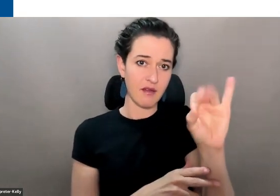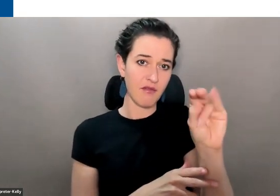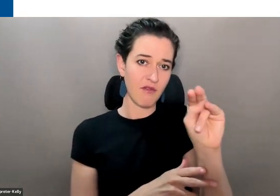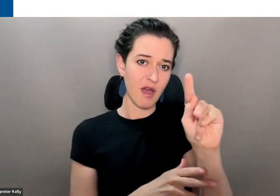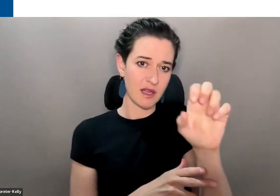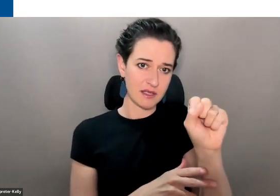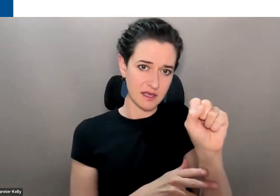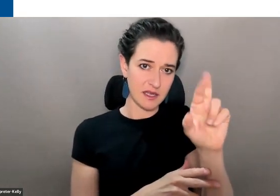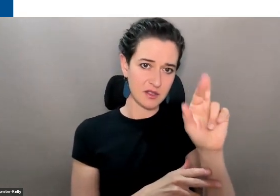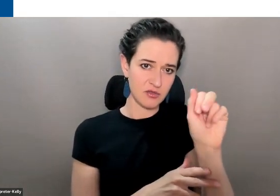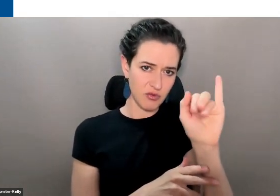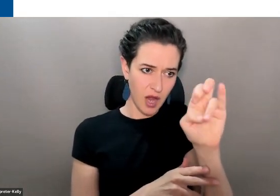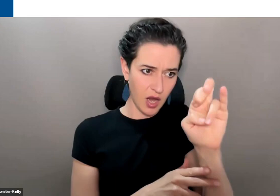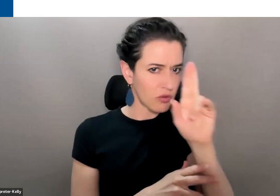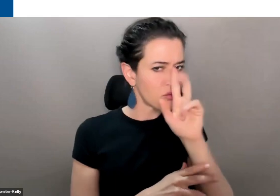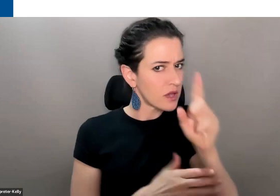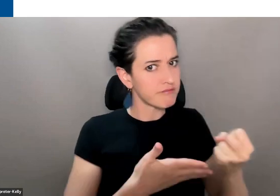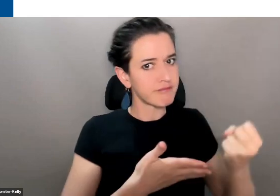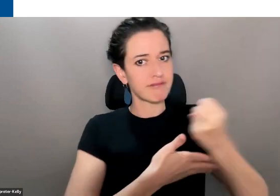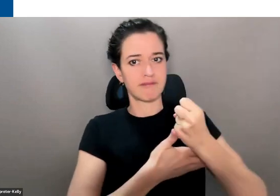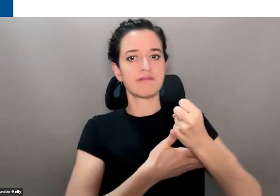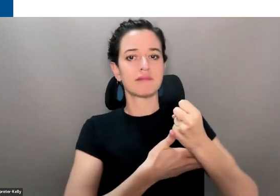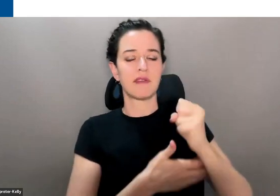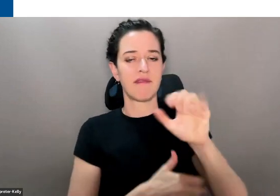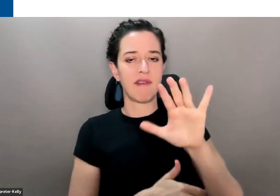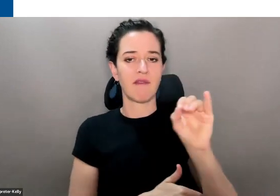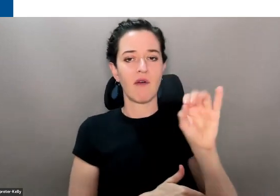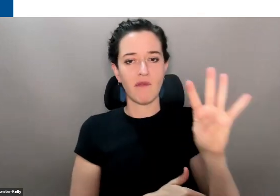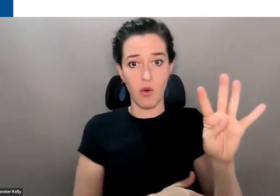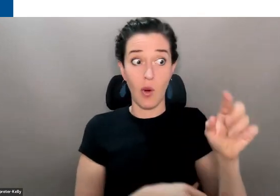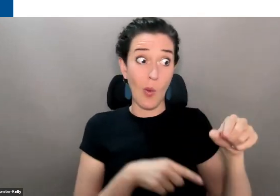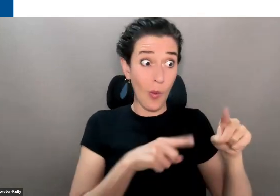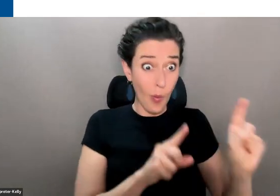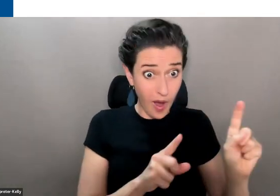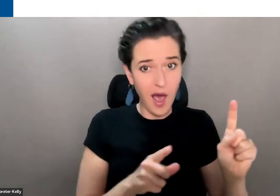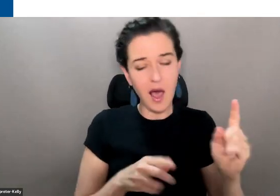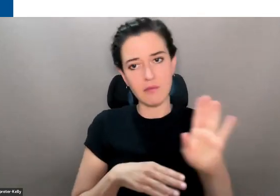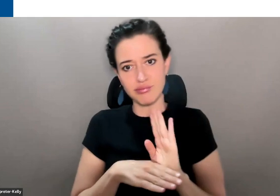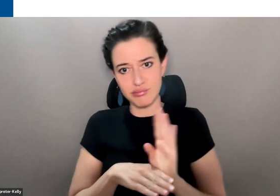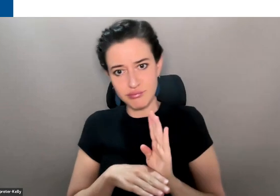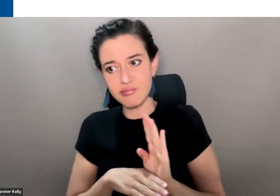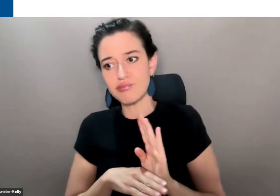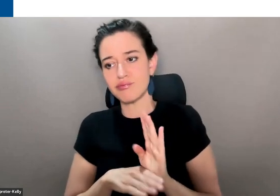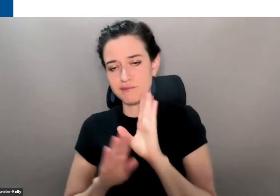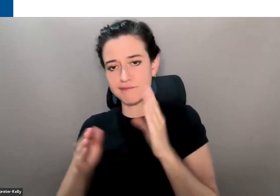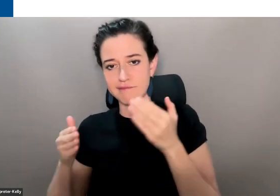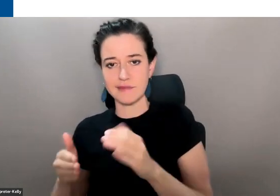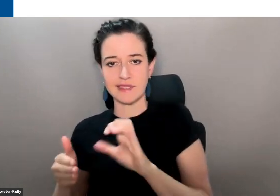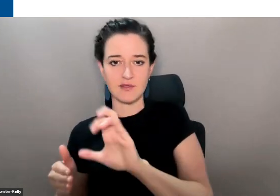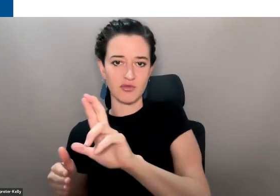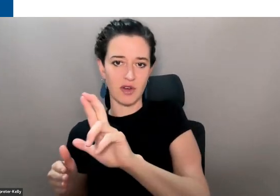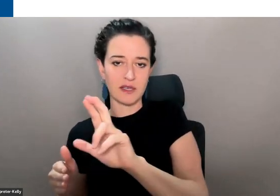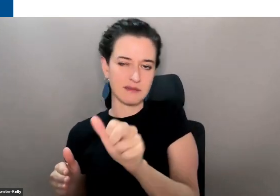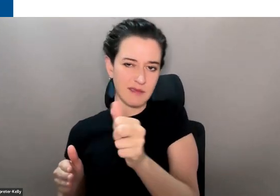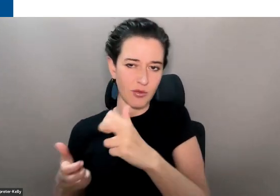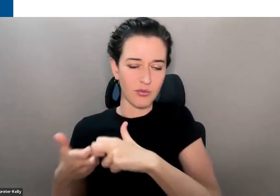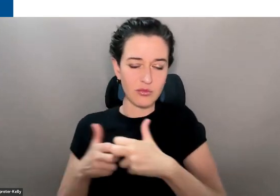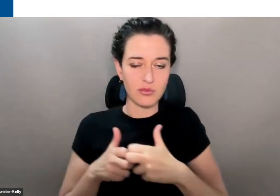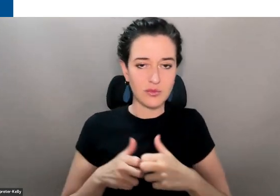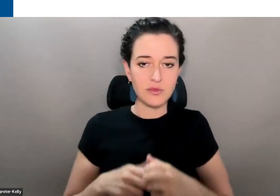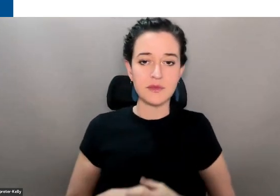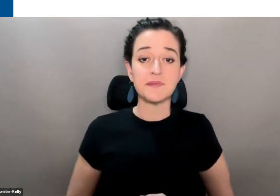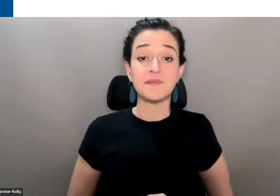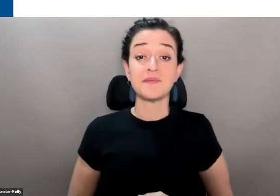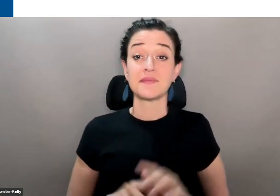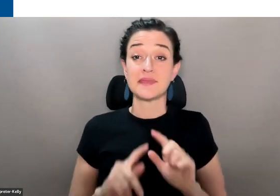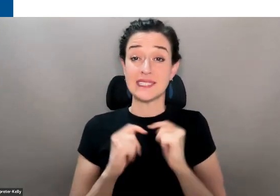504 regulations, even while tackling so many other critical civil rights issues. And the team from